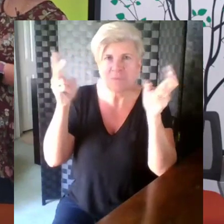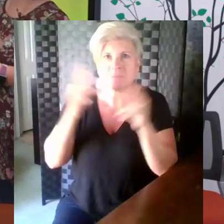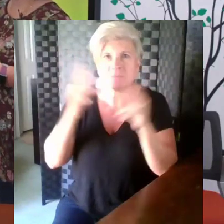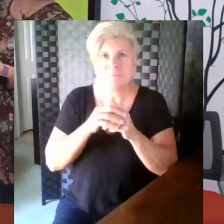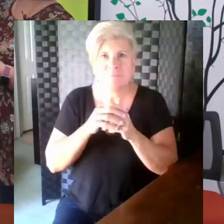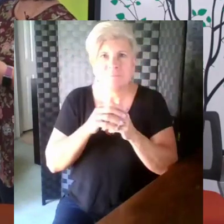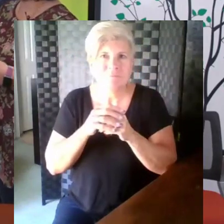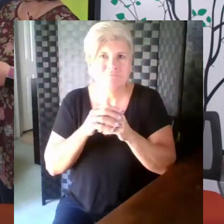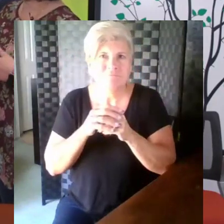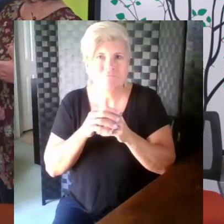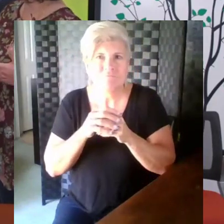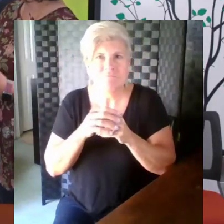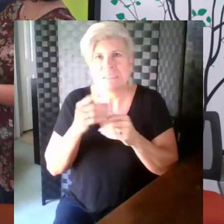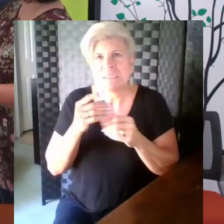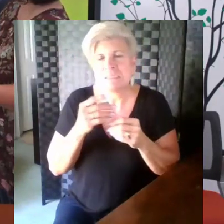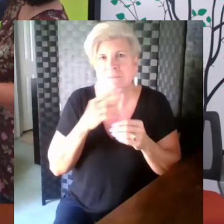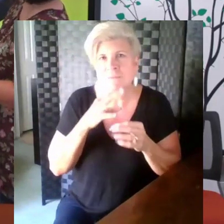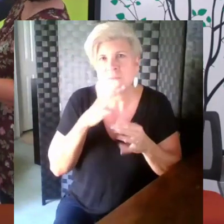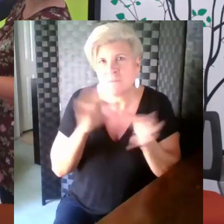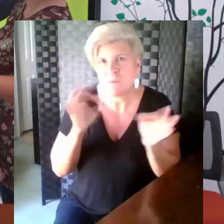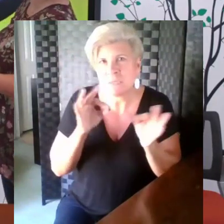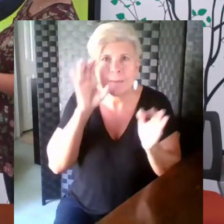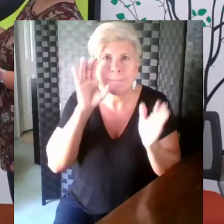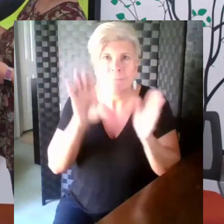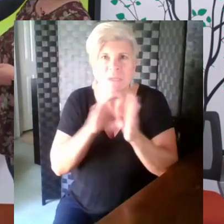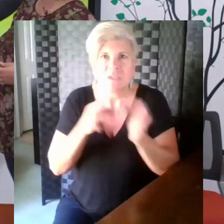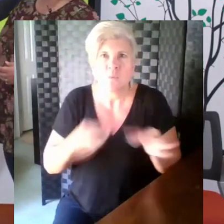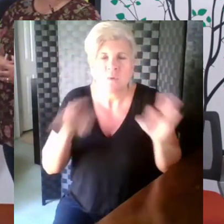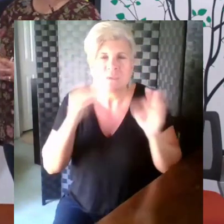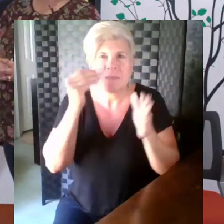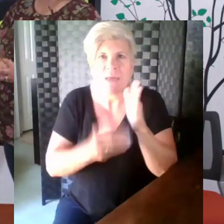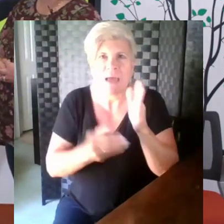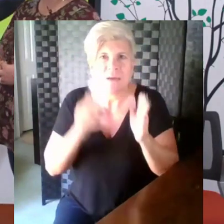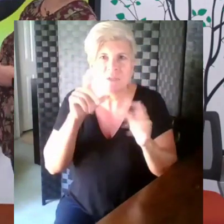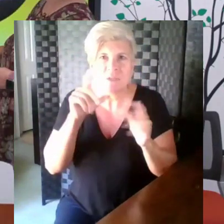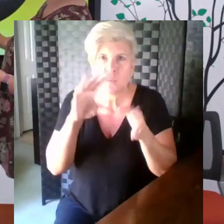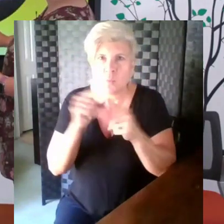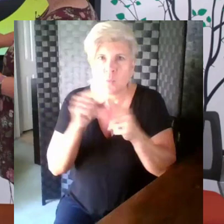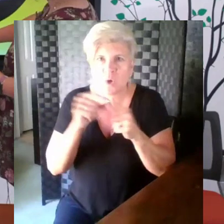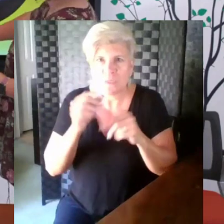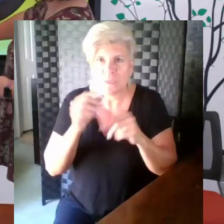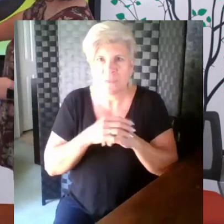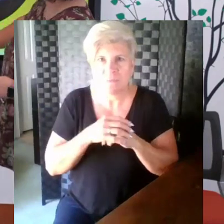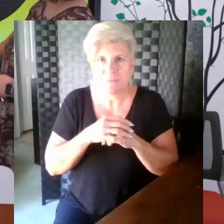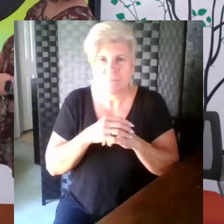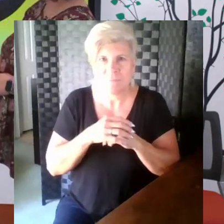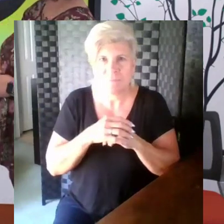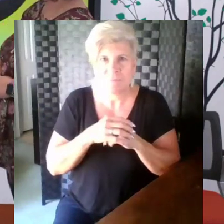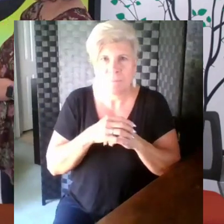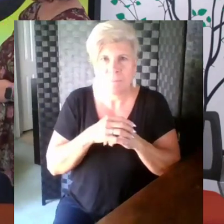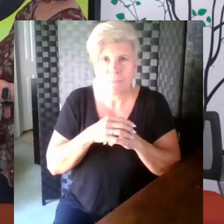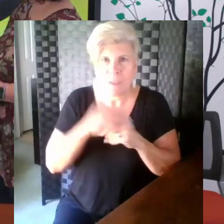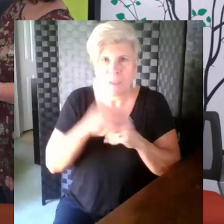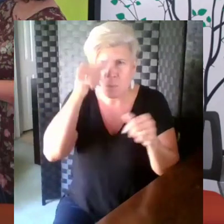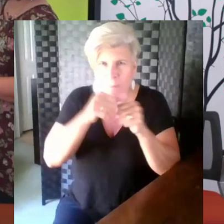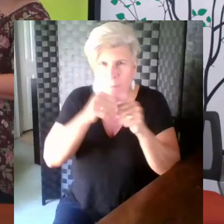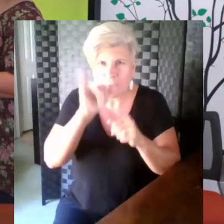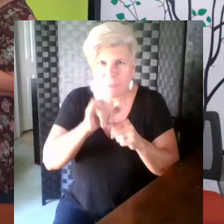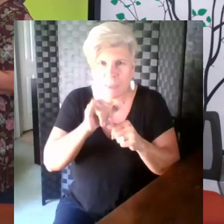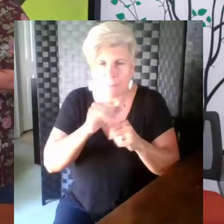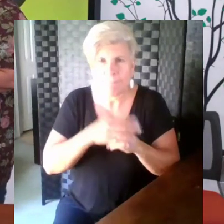saying or the phrase, a picture is worth 1,000 words. So keeping that in